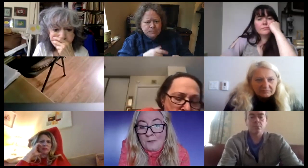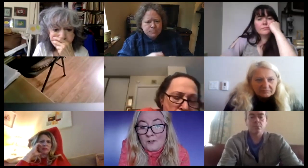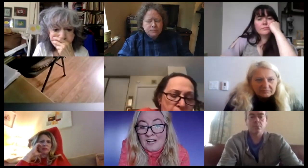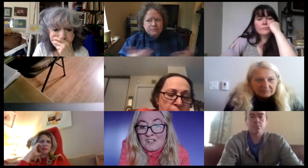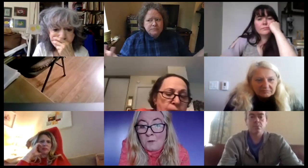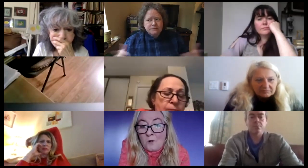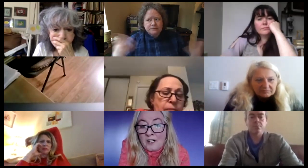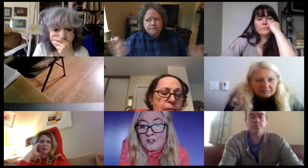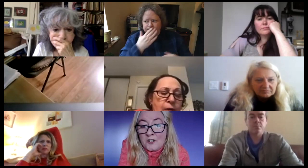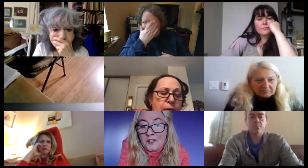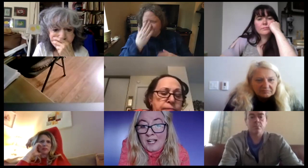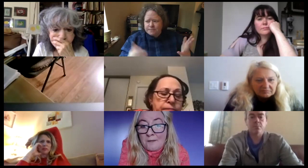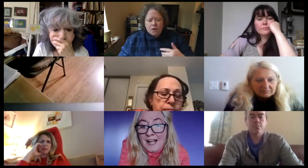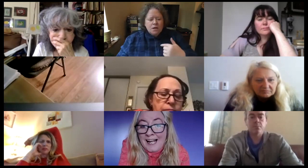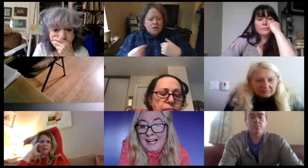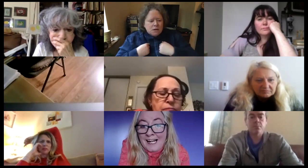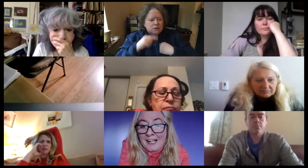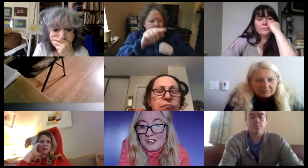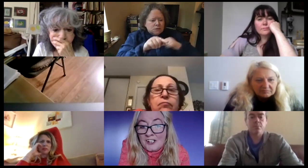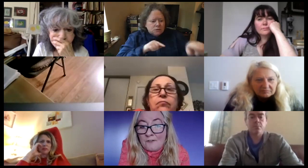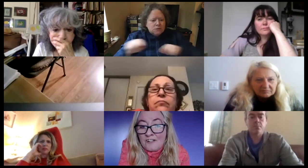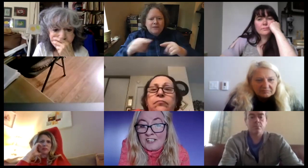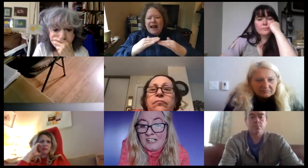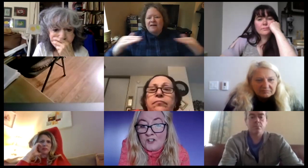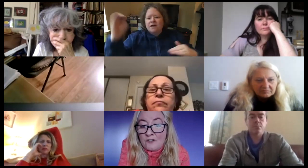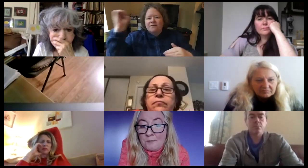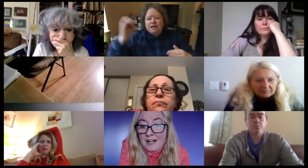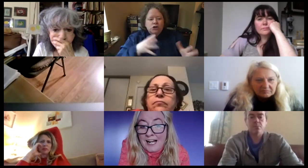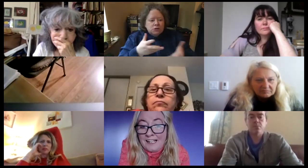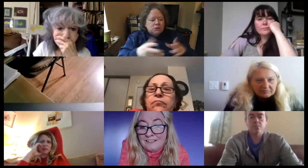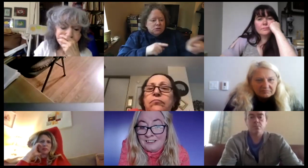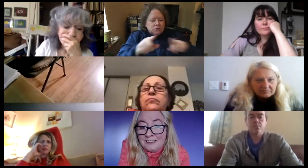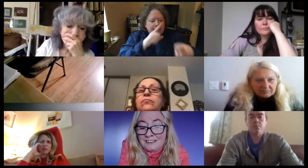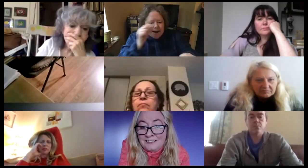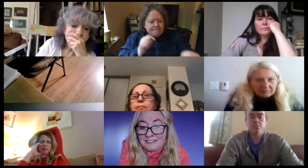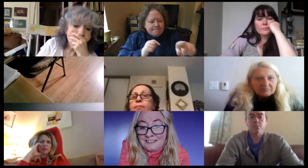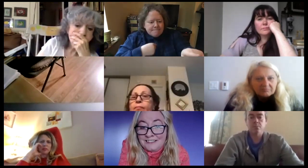possibly would have spoken to them and received no reply,